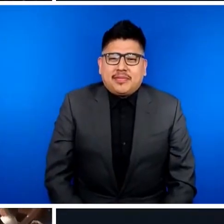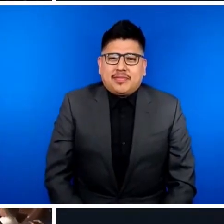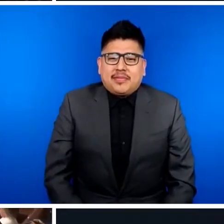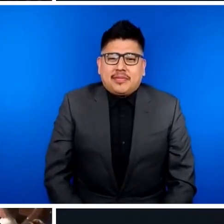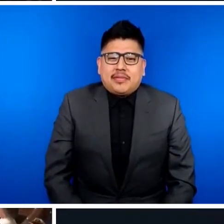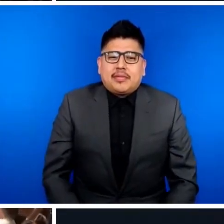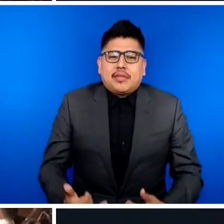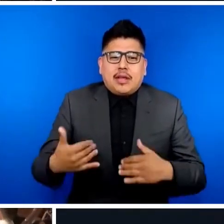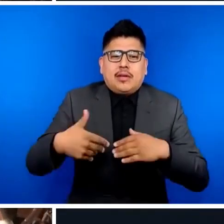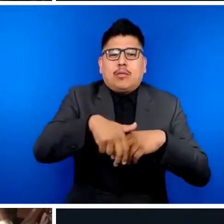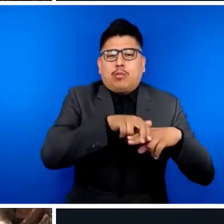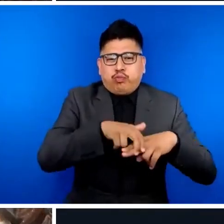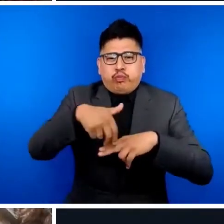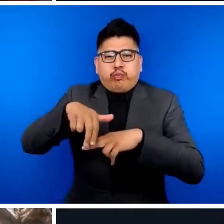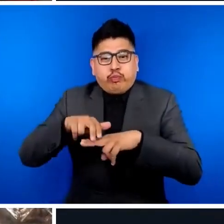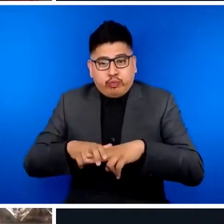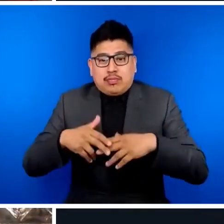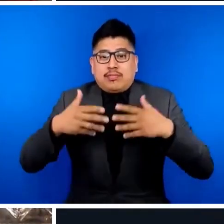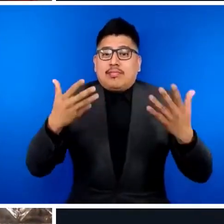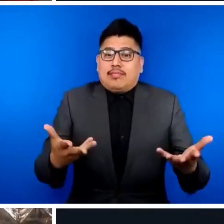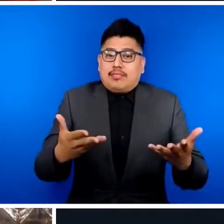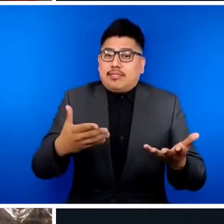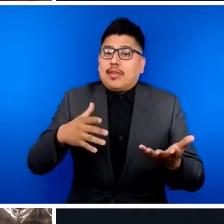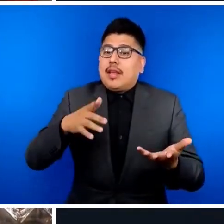Second Lady of the United States,